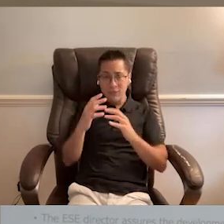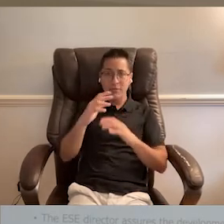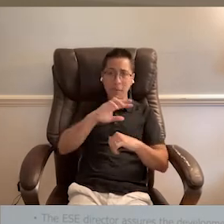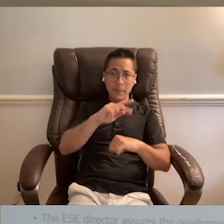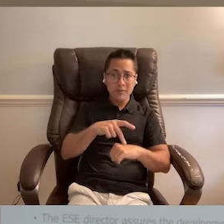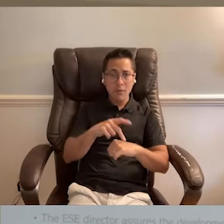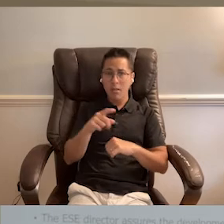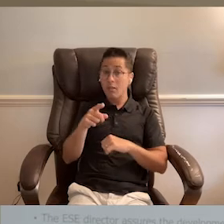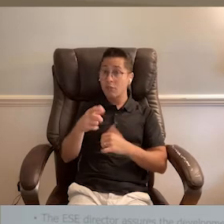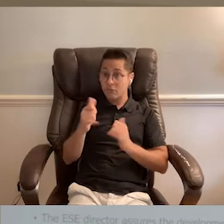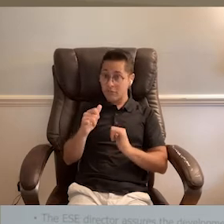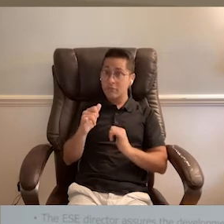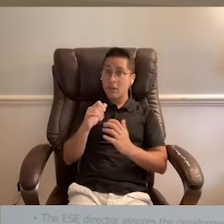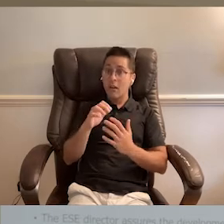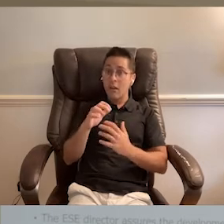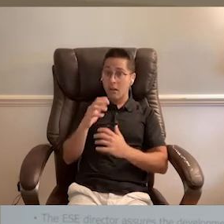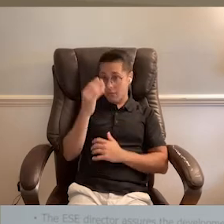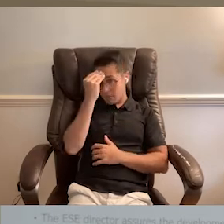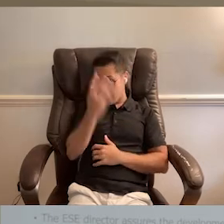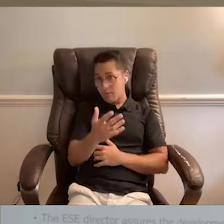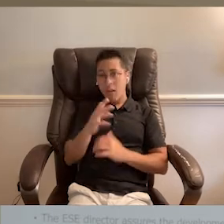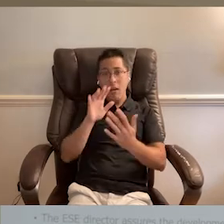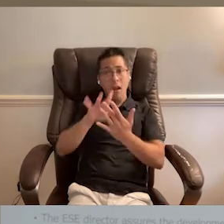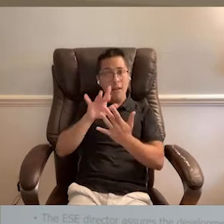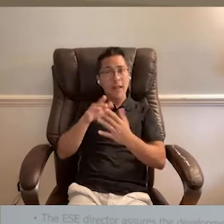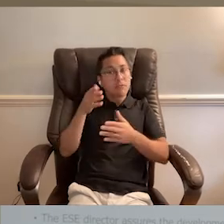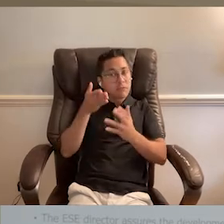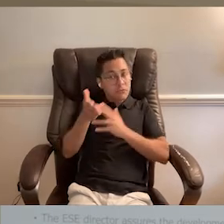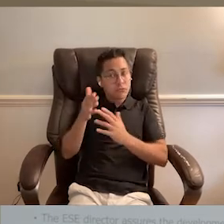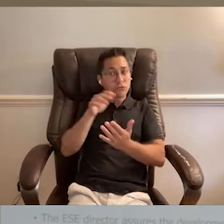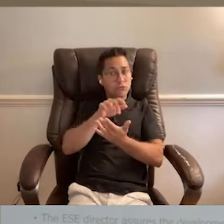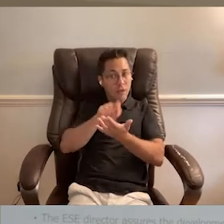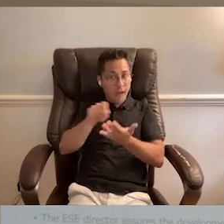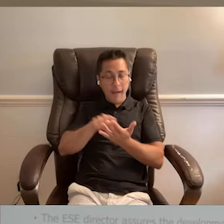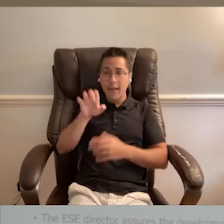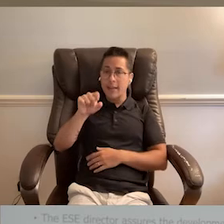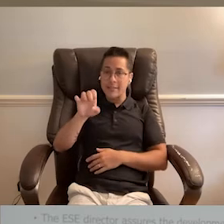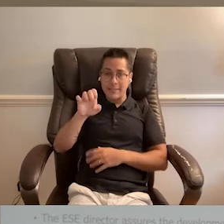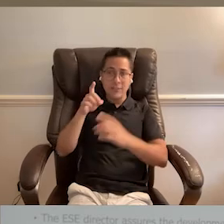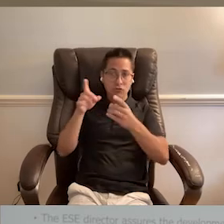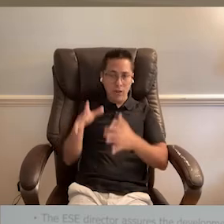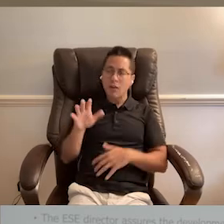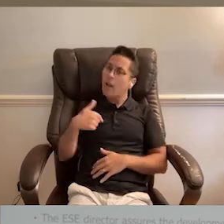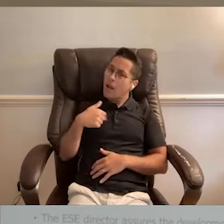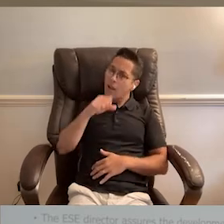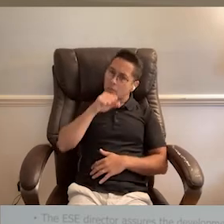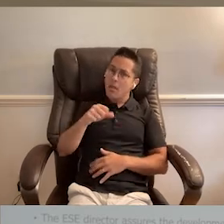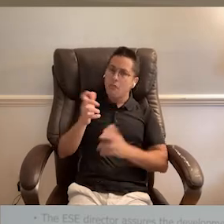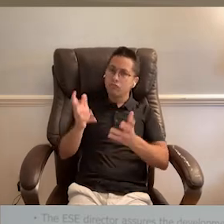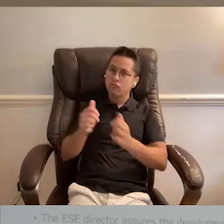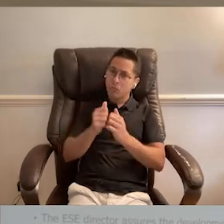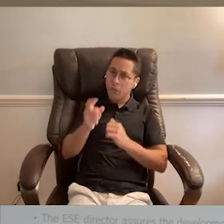no, contact in writing your ESC director and say, I would like a conversation. Have